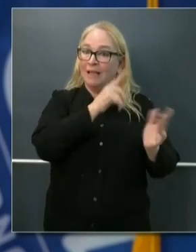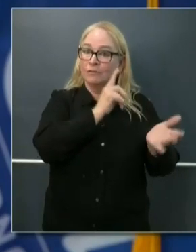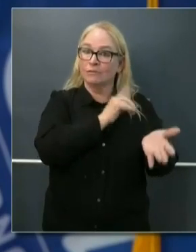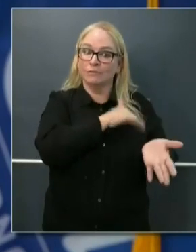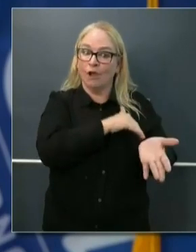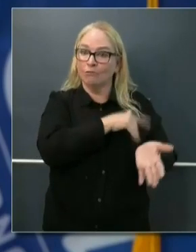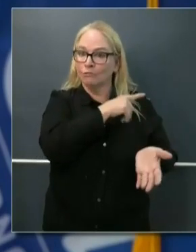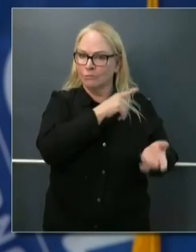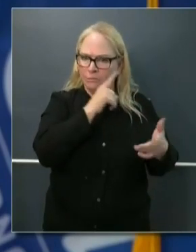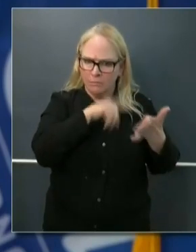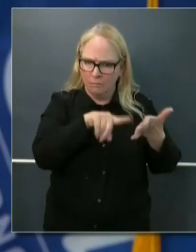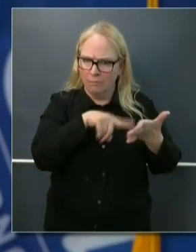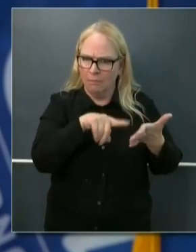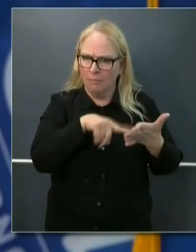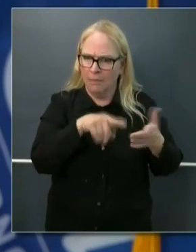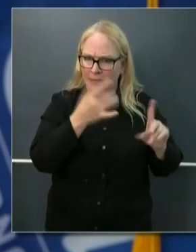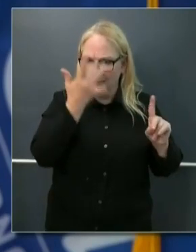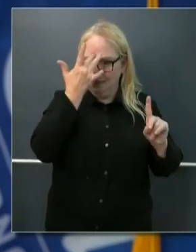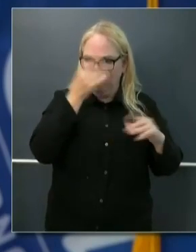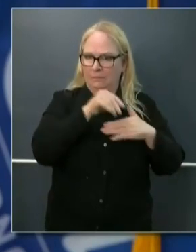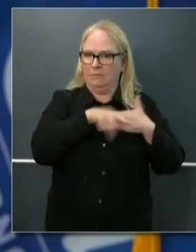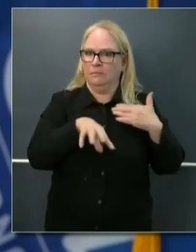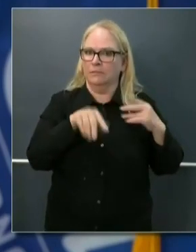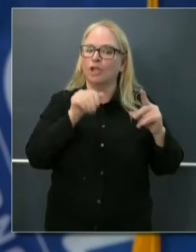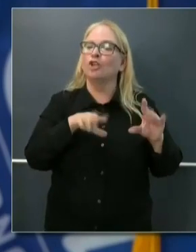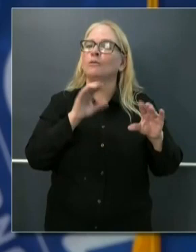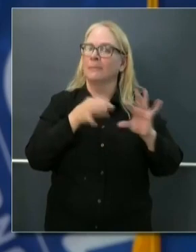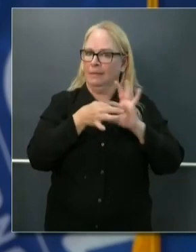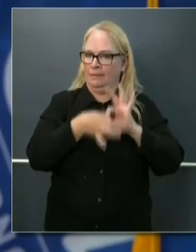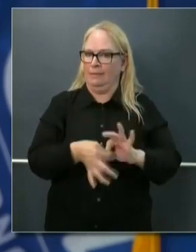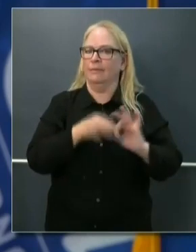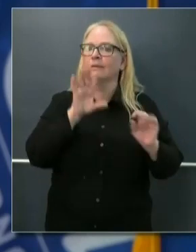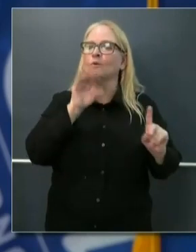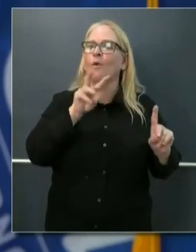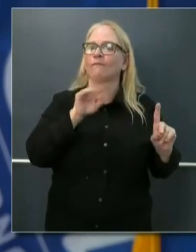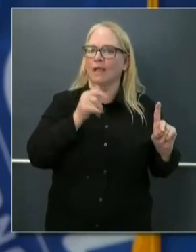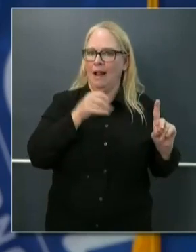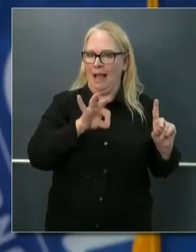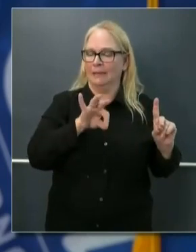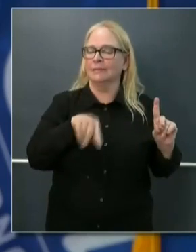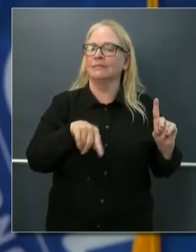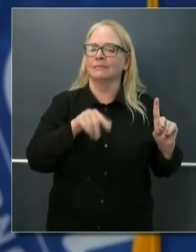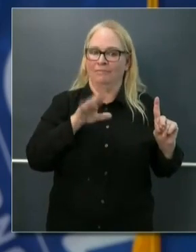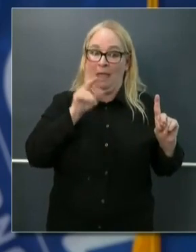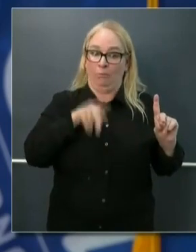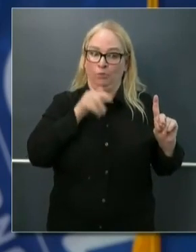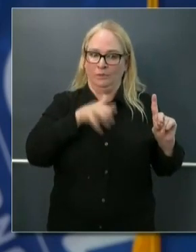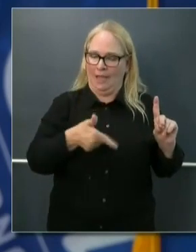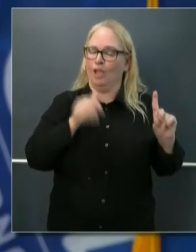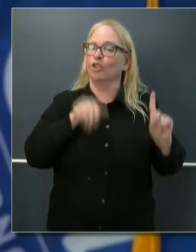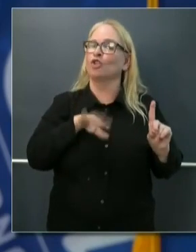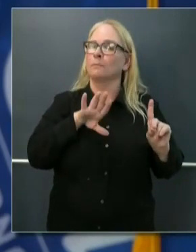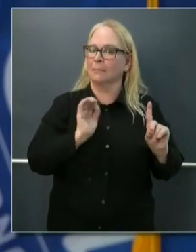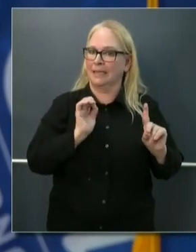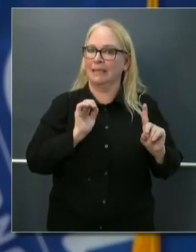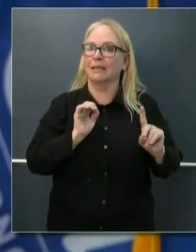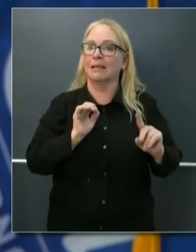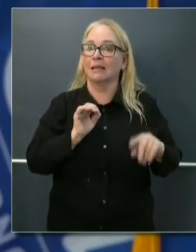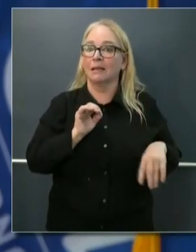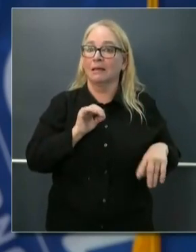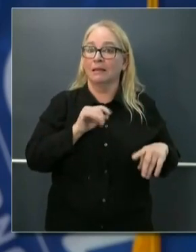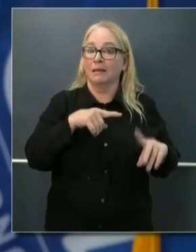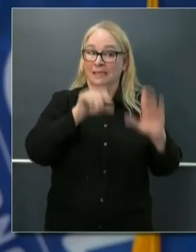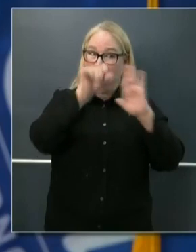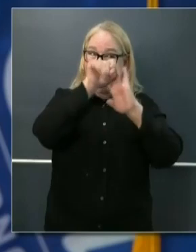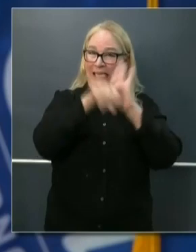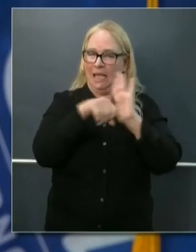an infection could in fact have been associated with the case that was seen. At the state, we are also looking very carefully